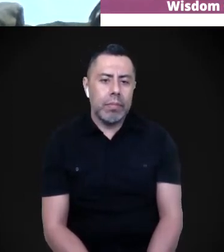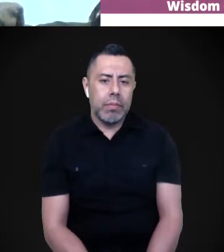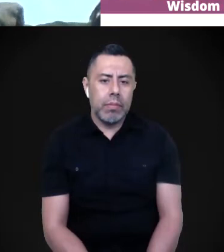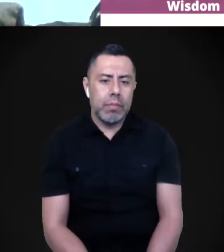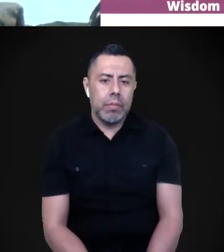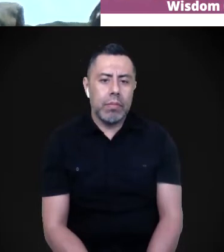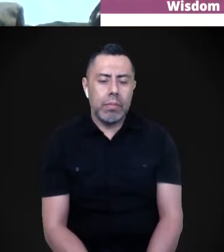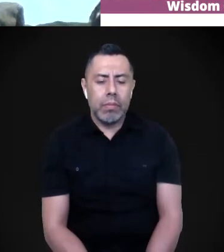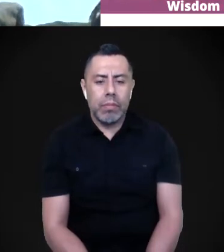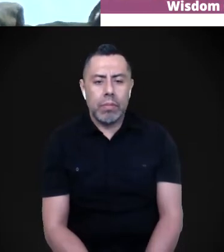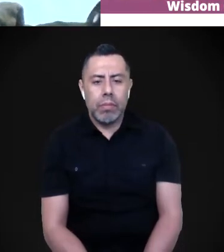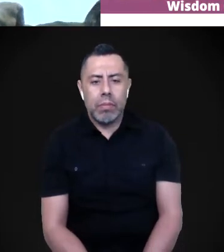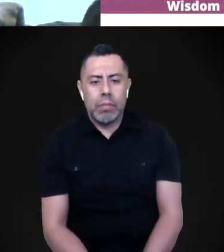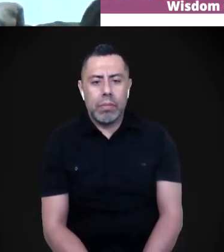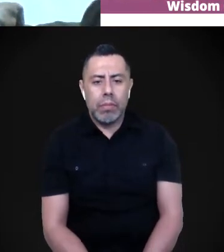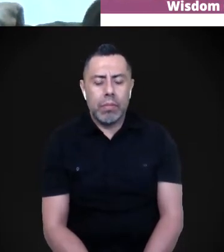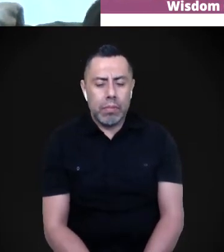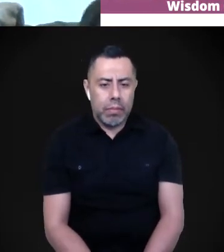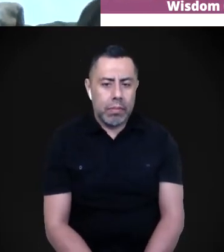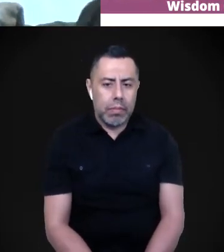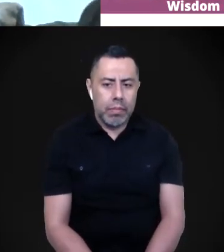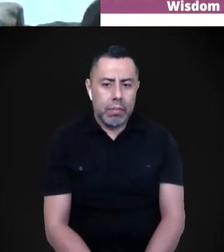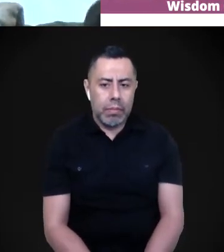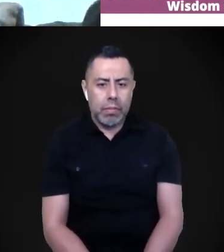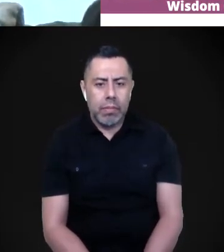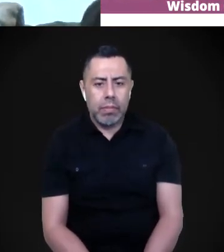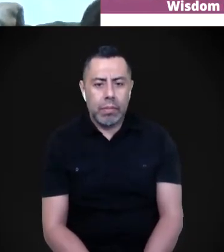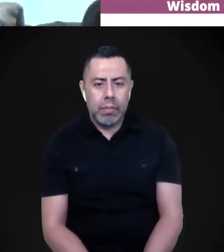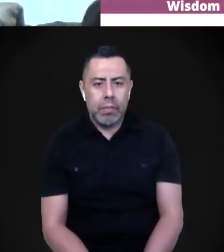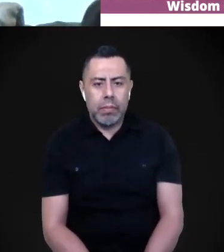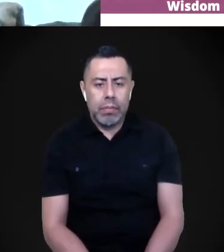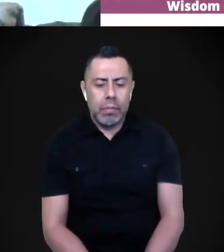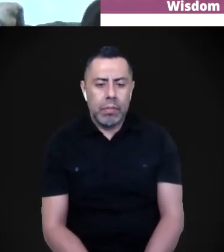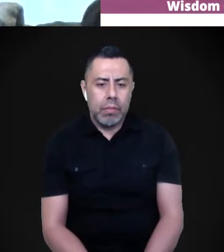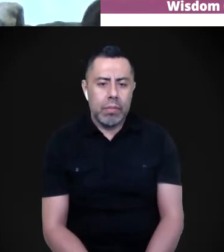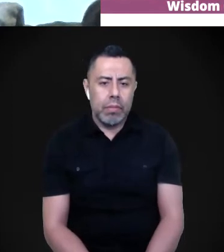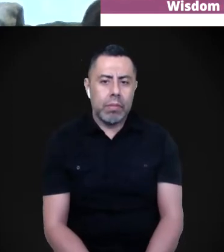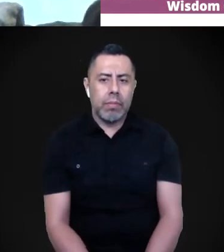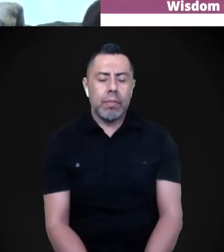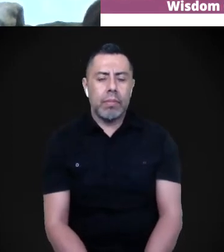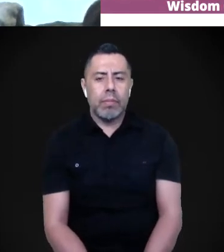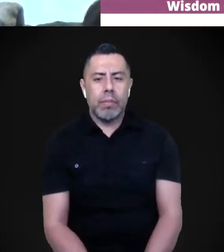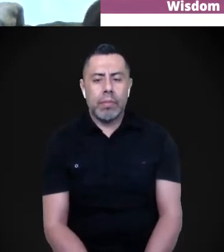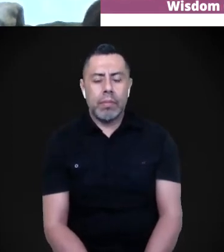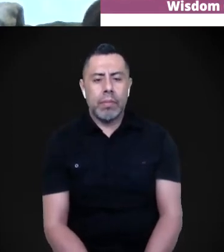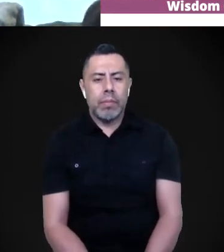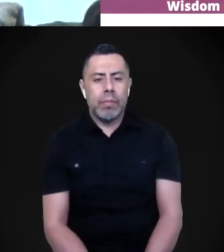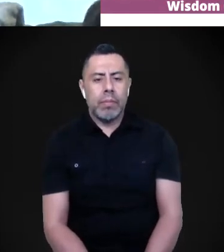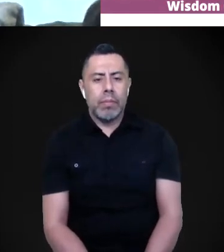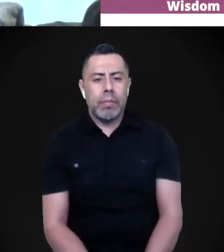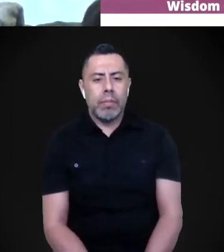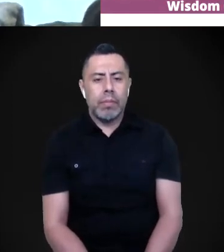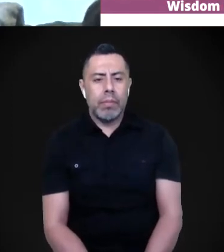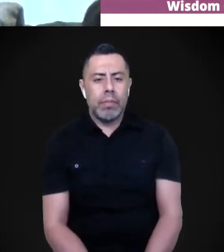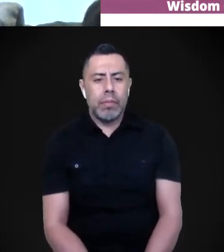deed dash that no a totters and Shaliado, ado leo. At the Najaita echo, they